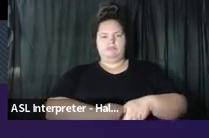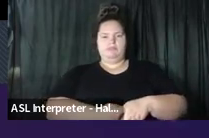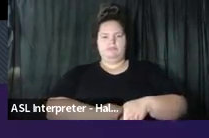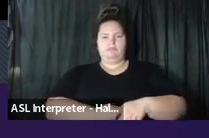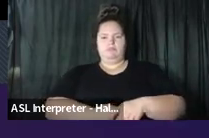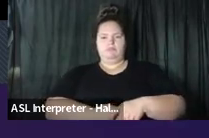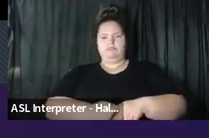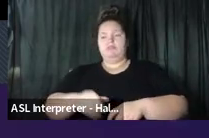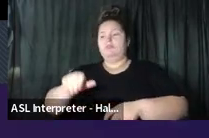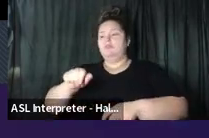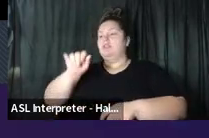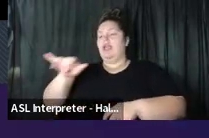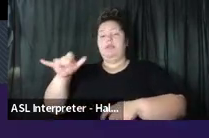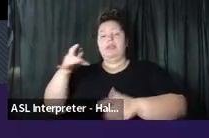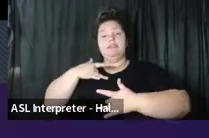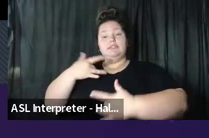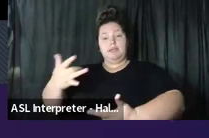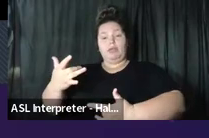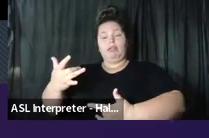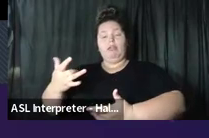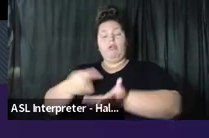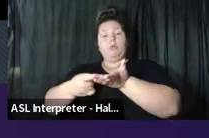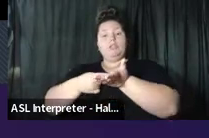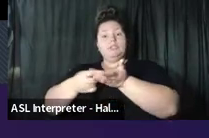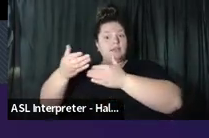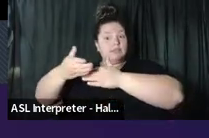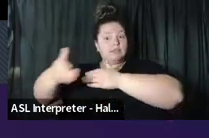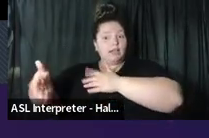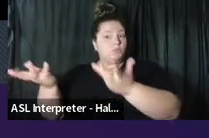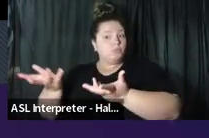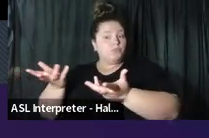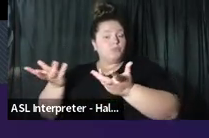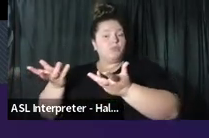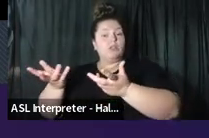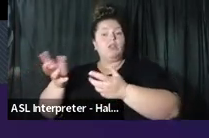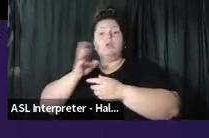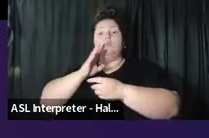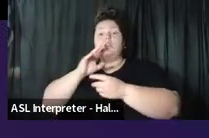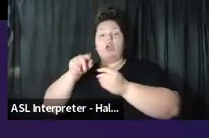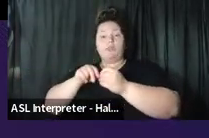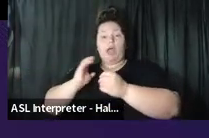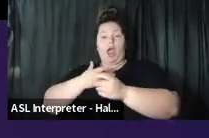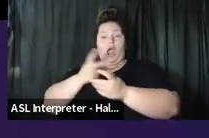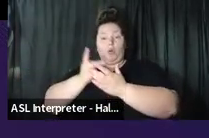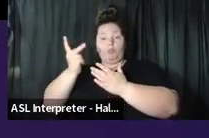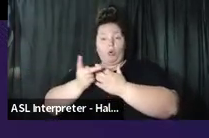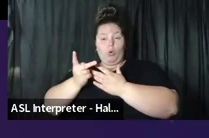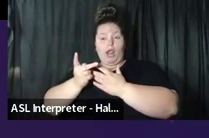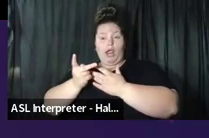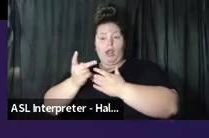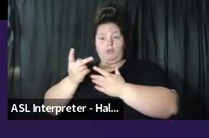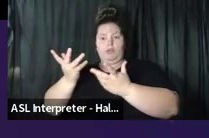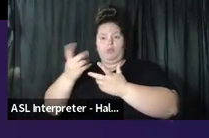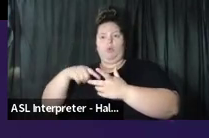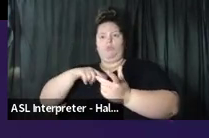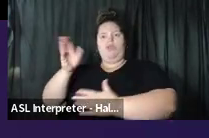Right. And normally, so what we would be going over next is we talk about our program and what we offer, but recently